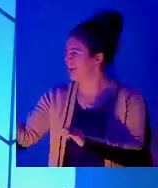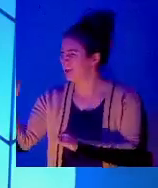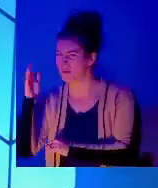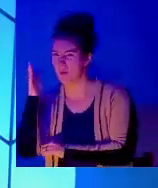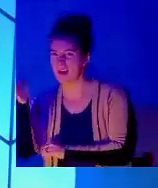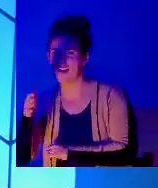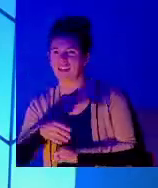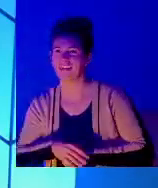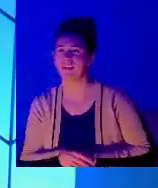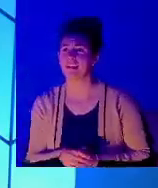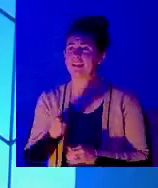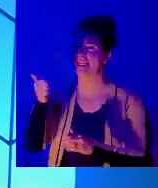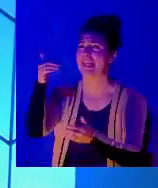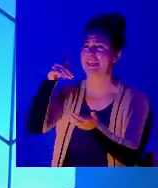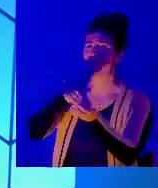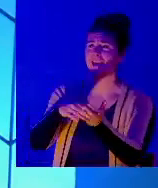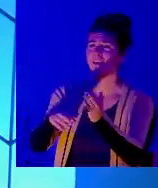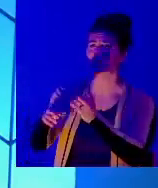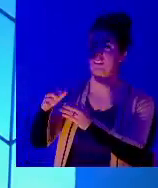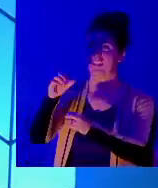10,000 years with death